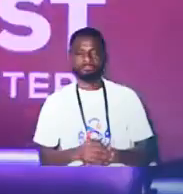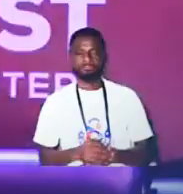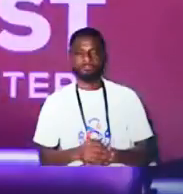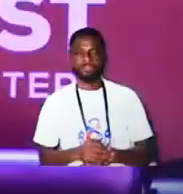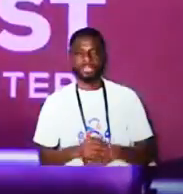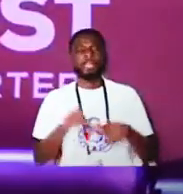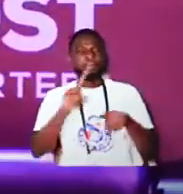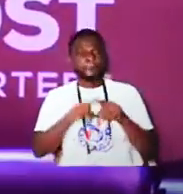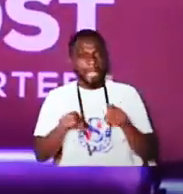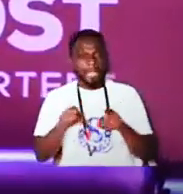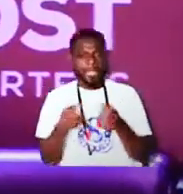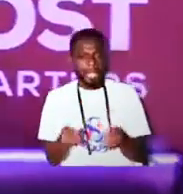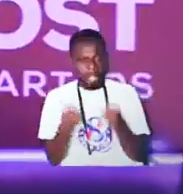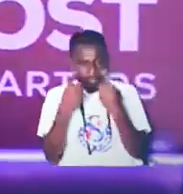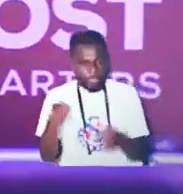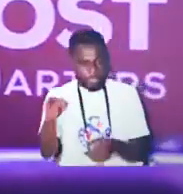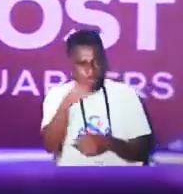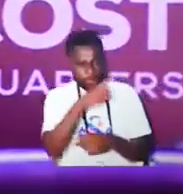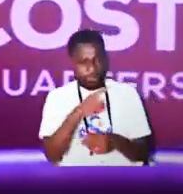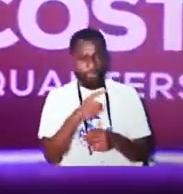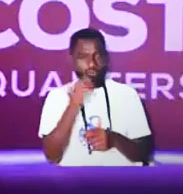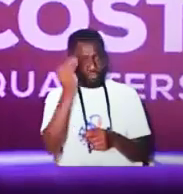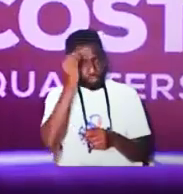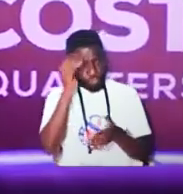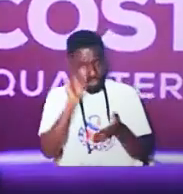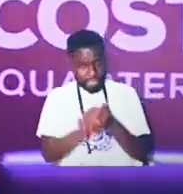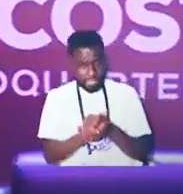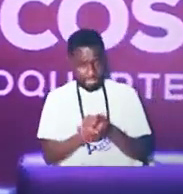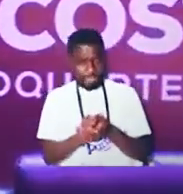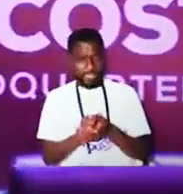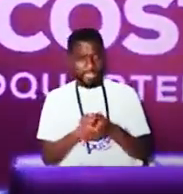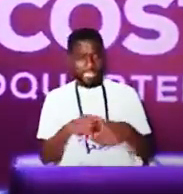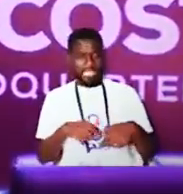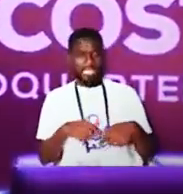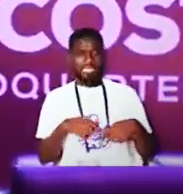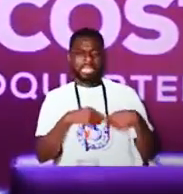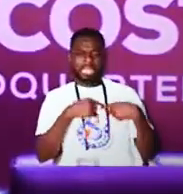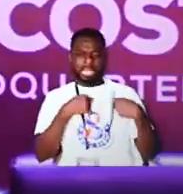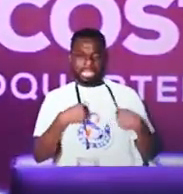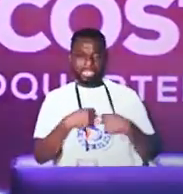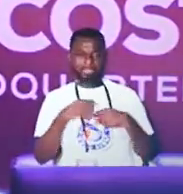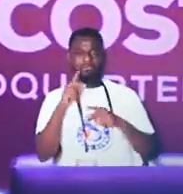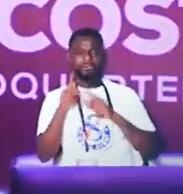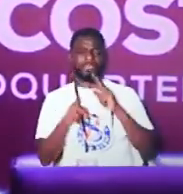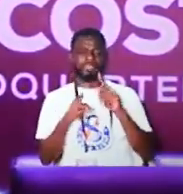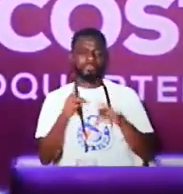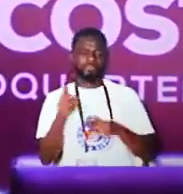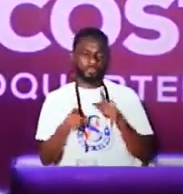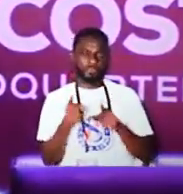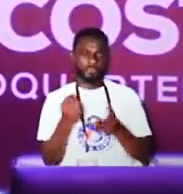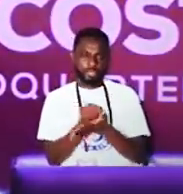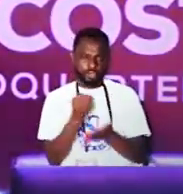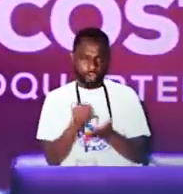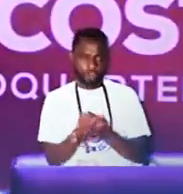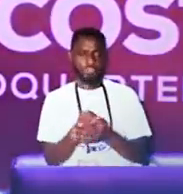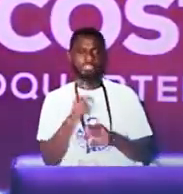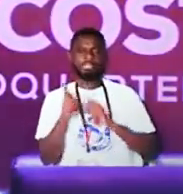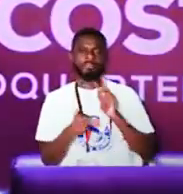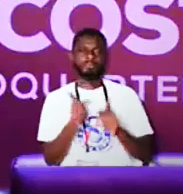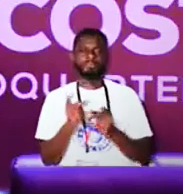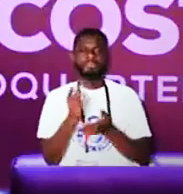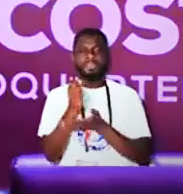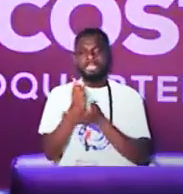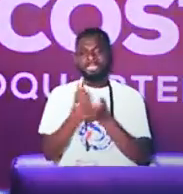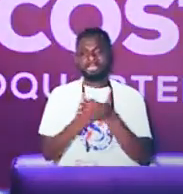But how many of you know that at the heart of economy is the people? Some people say that this is